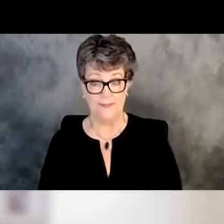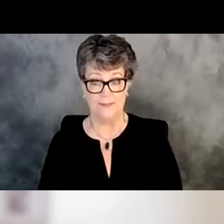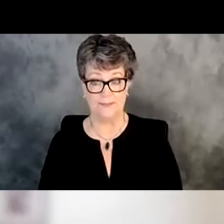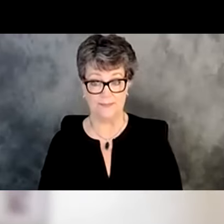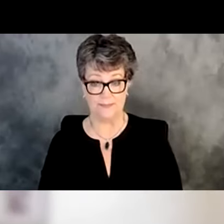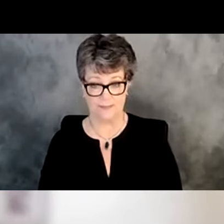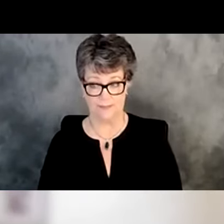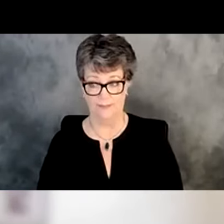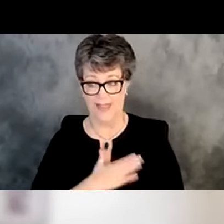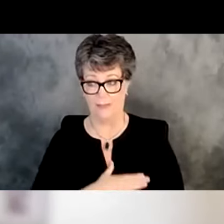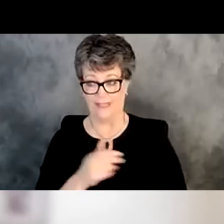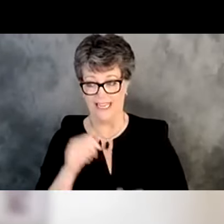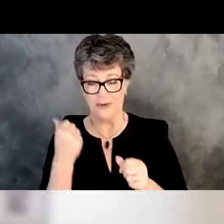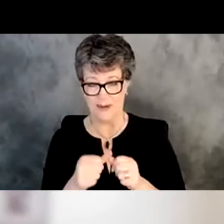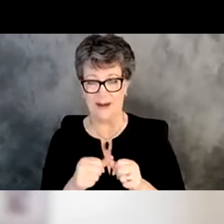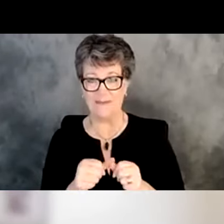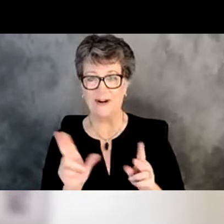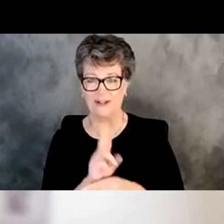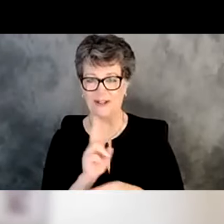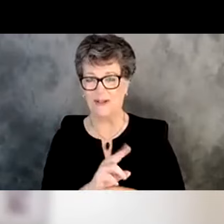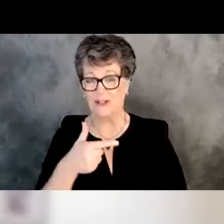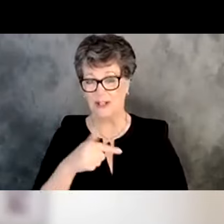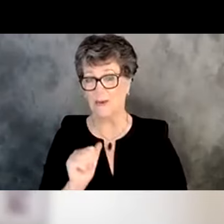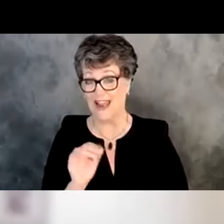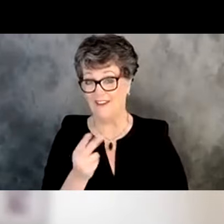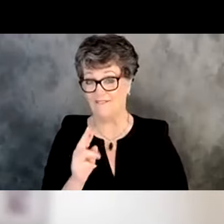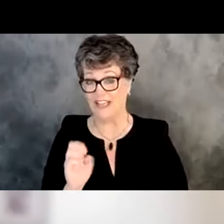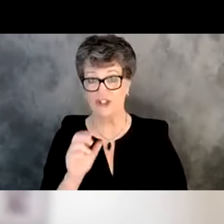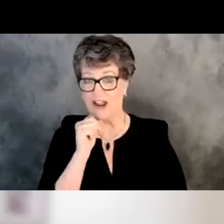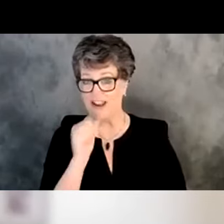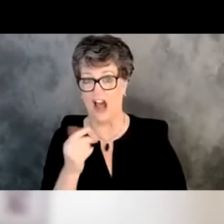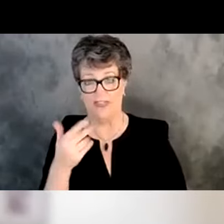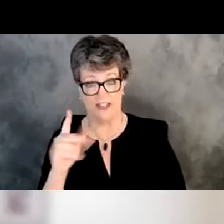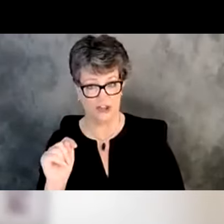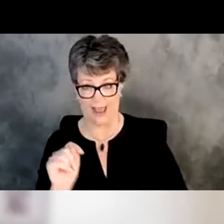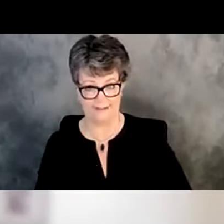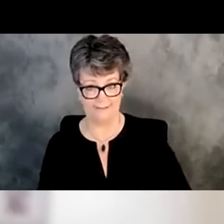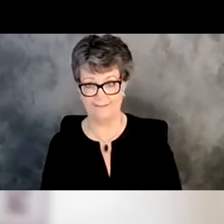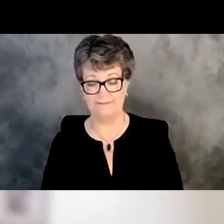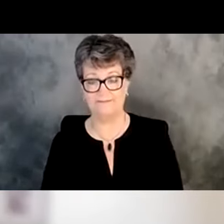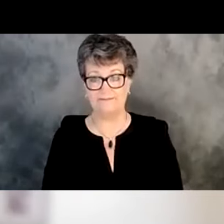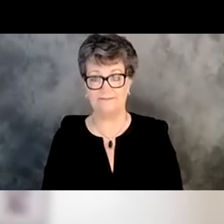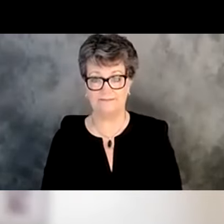And please remember to use the Q&A feature and not the chat box.